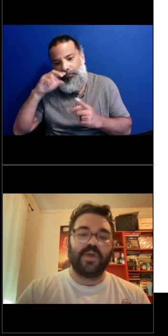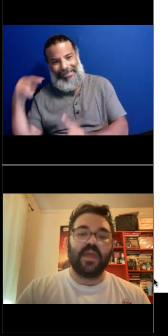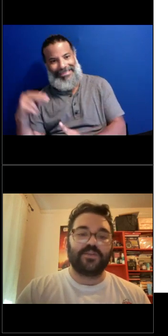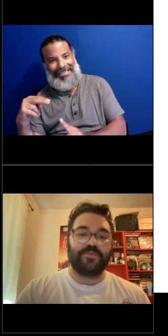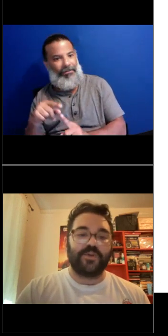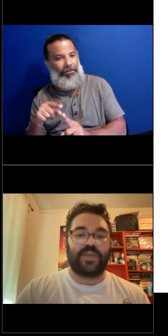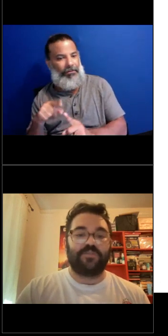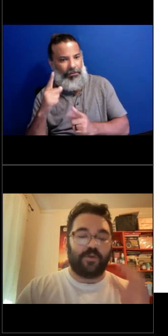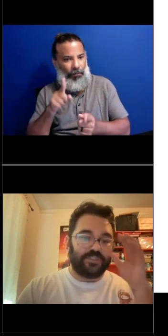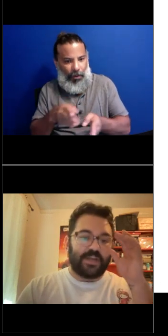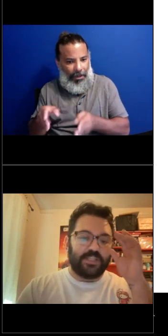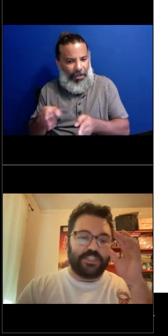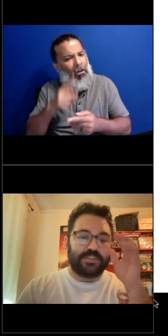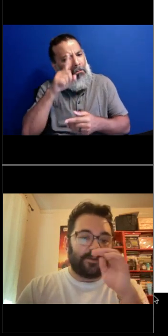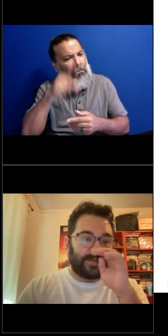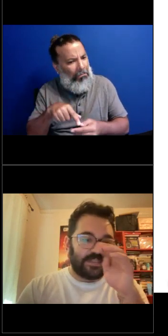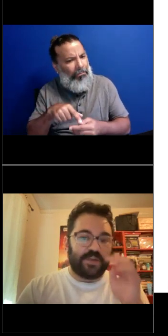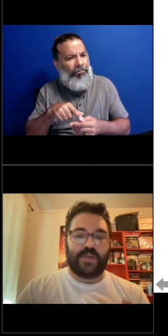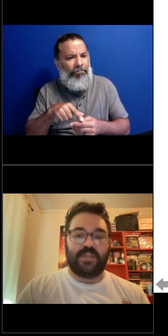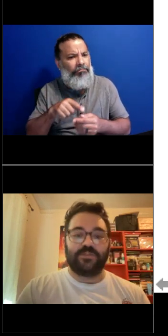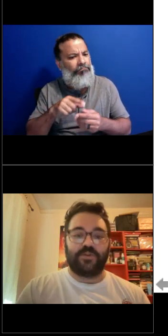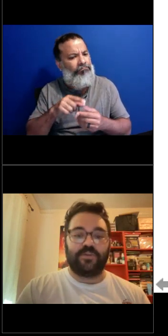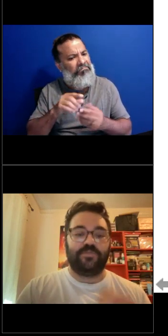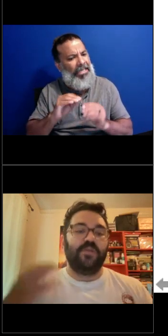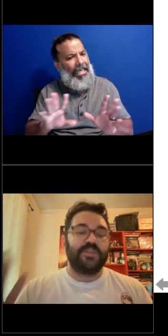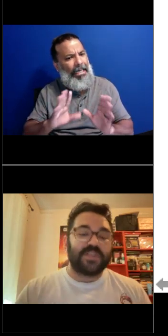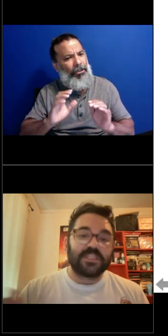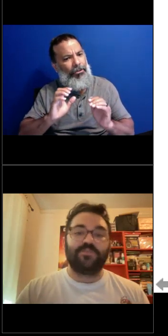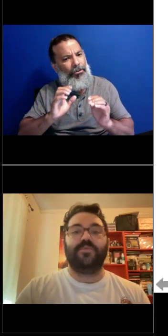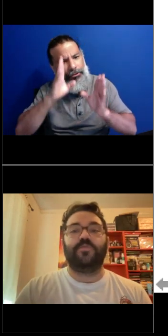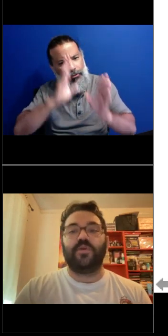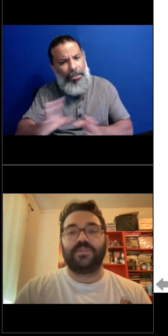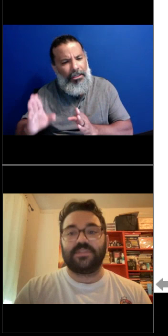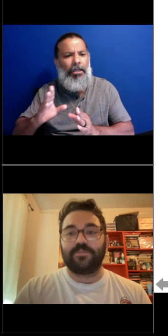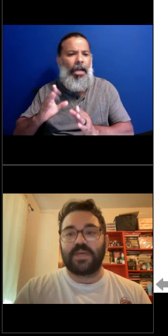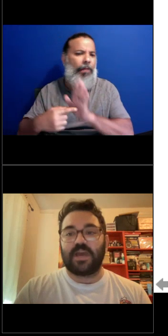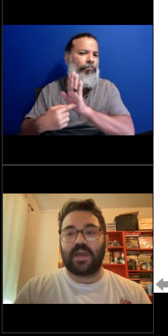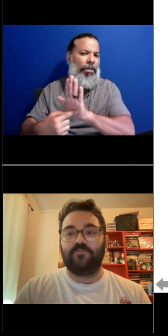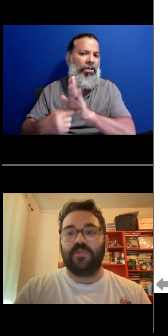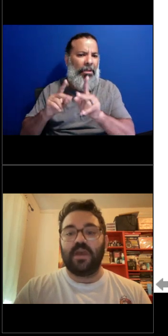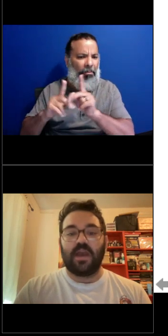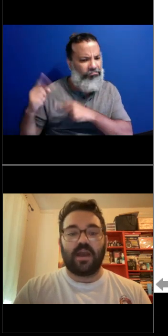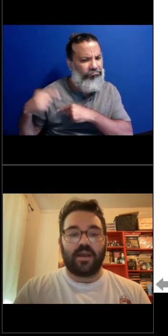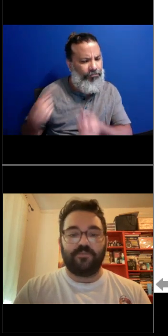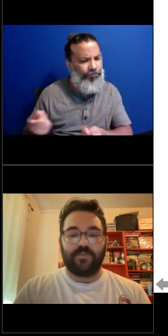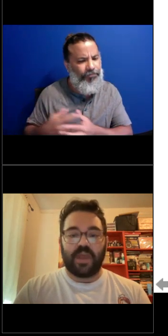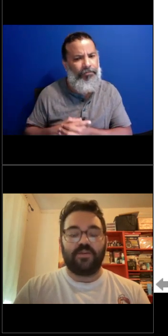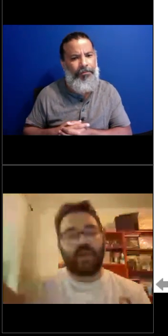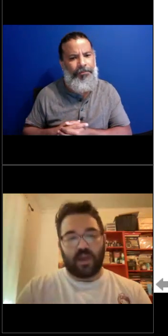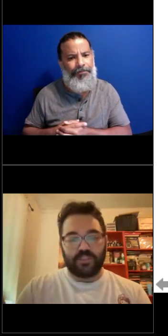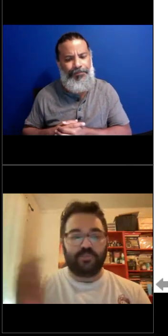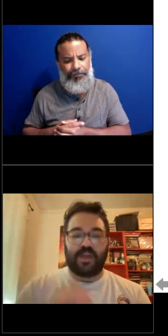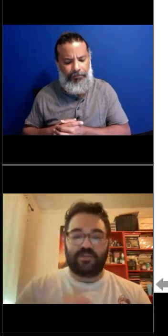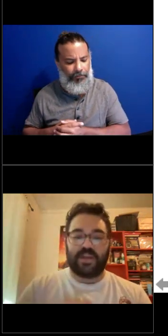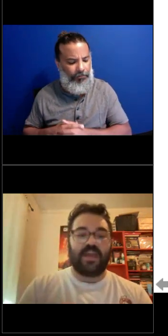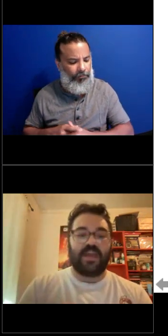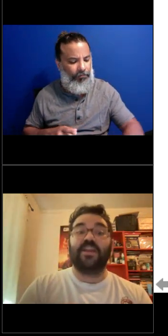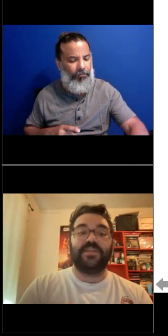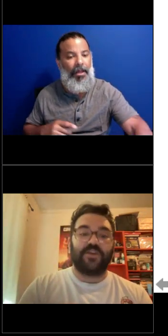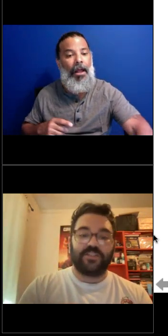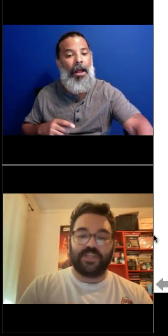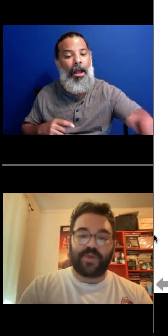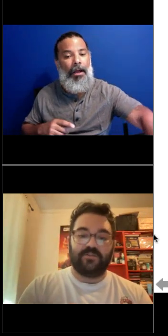So these are pretty straightforward strategies, and they're ones that I've been sort of presenting to people for some time. And I'll just point out that, again,